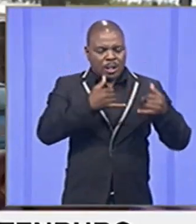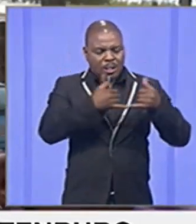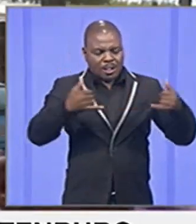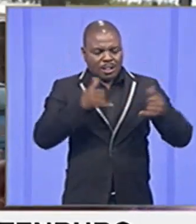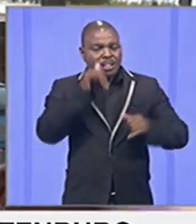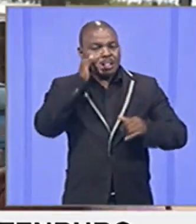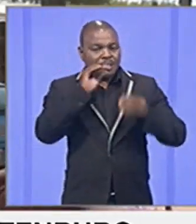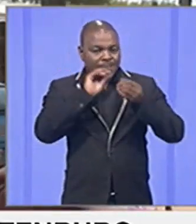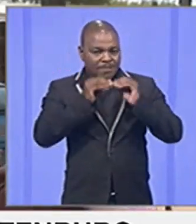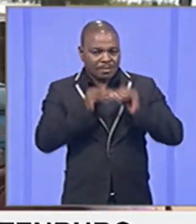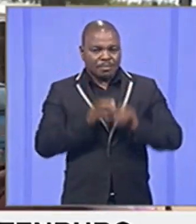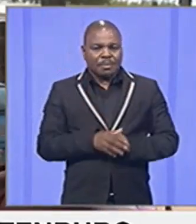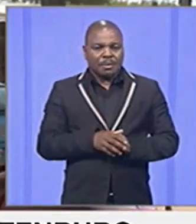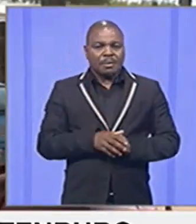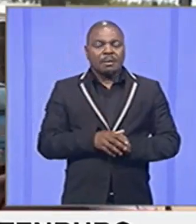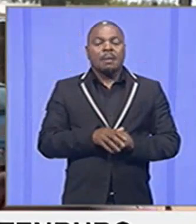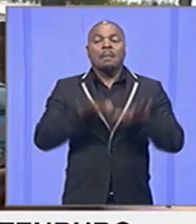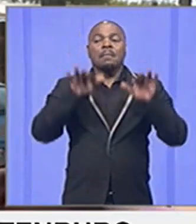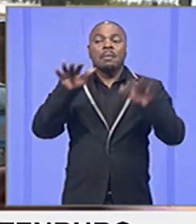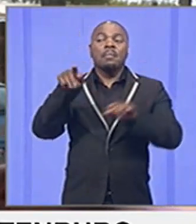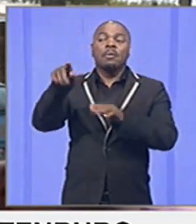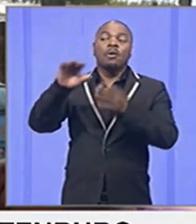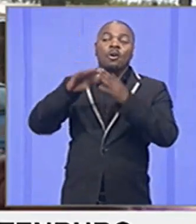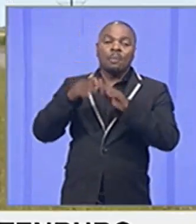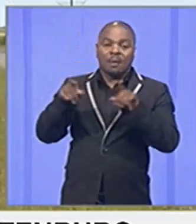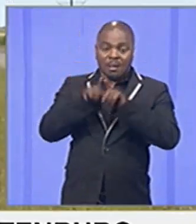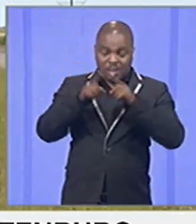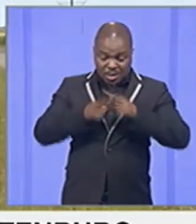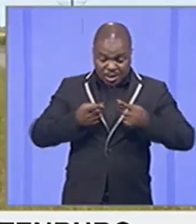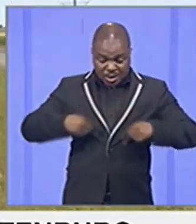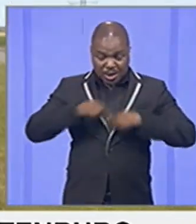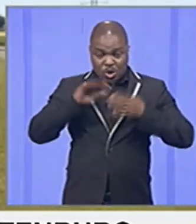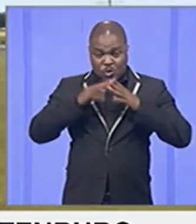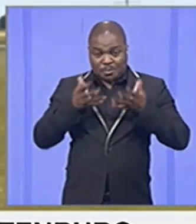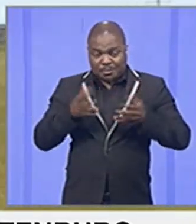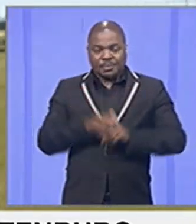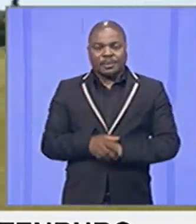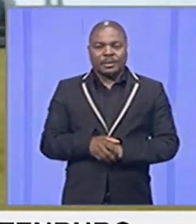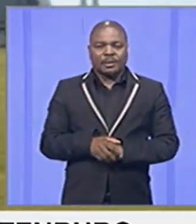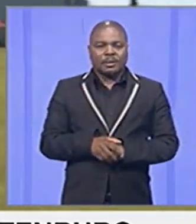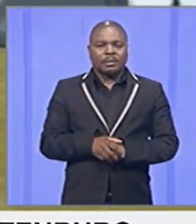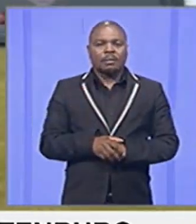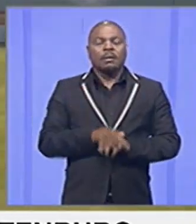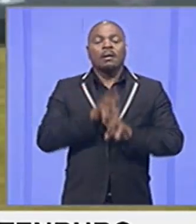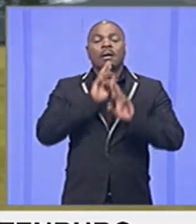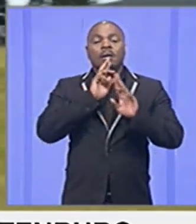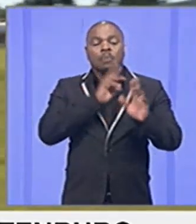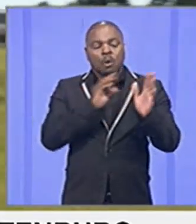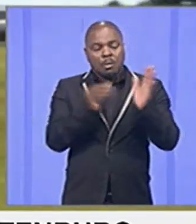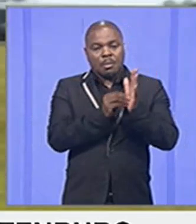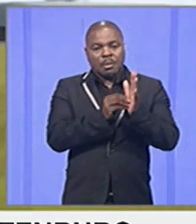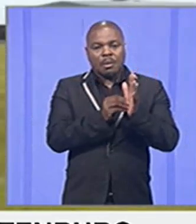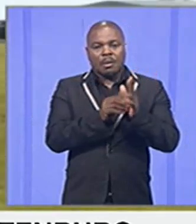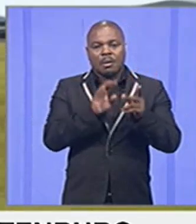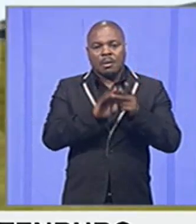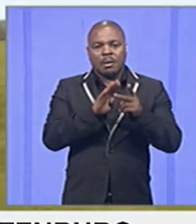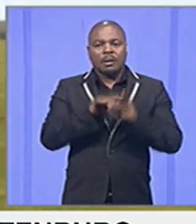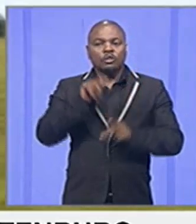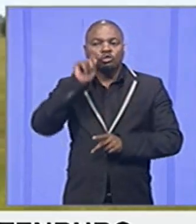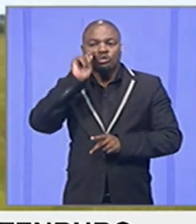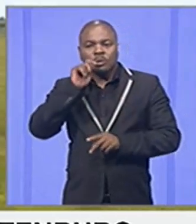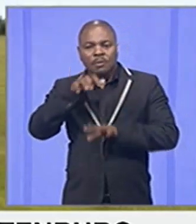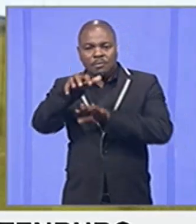Ke motlakase o gogilweng ke baagi ka kwa ya ka ha re le baagi. Ga ba gare papego eno e ne gatisiwa Henwell Chickens e ne e se